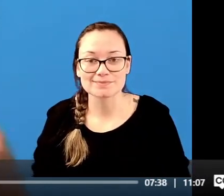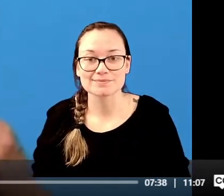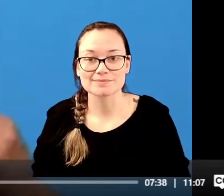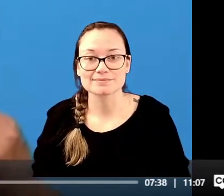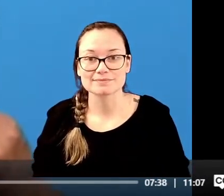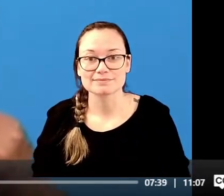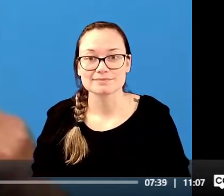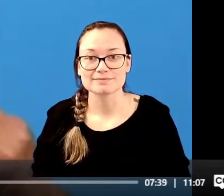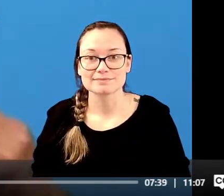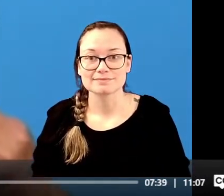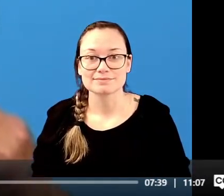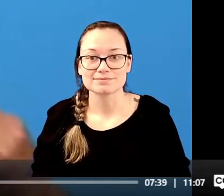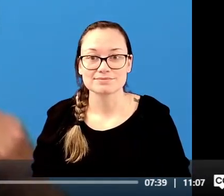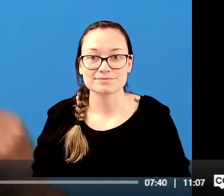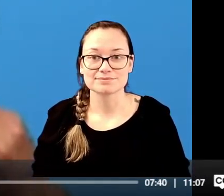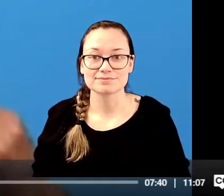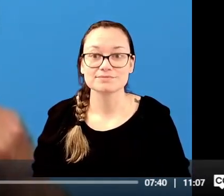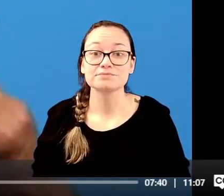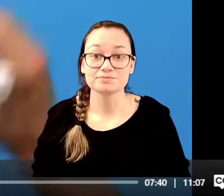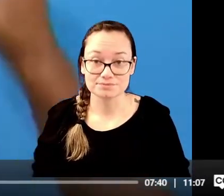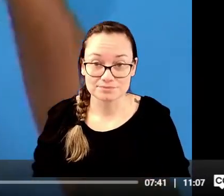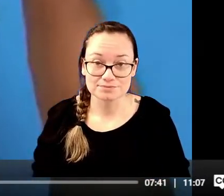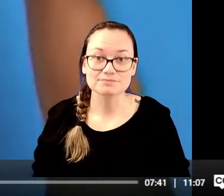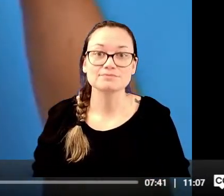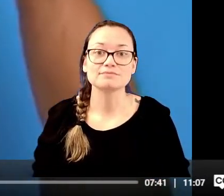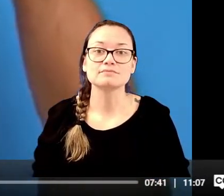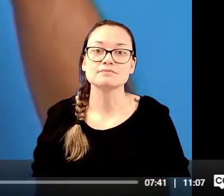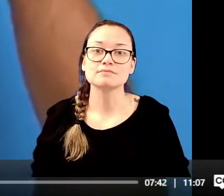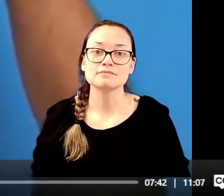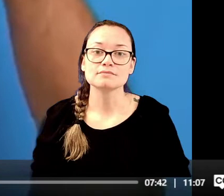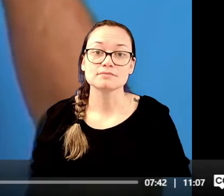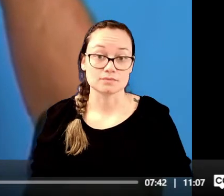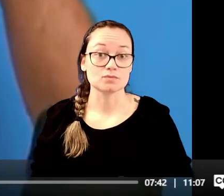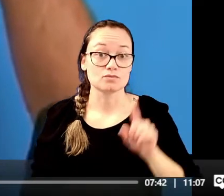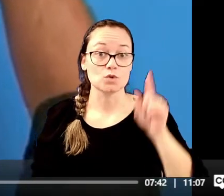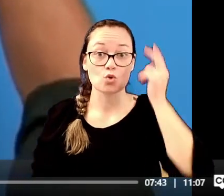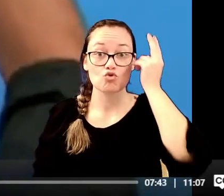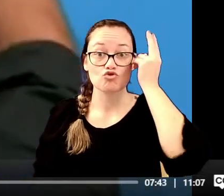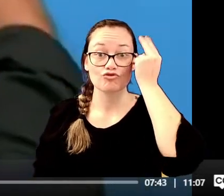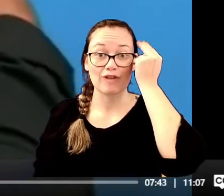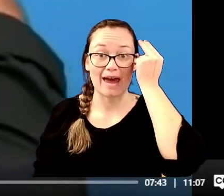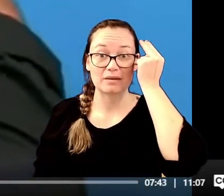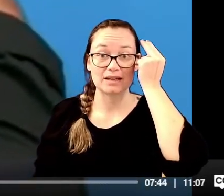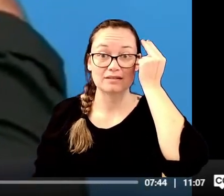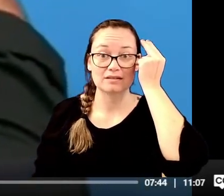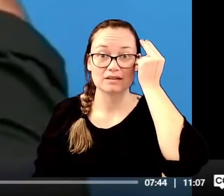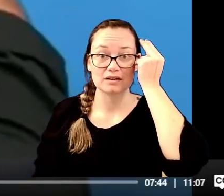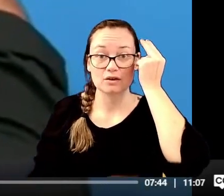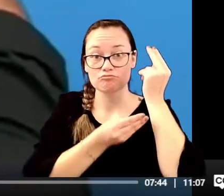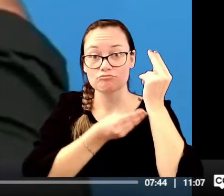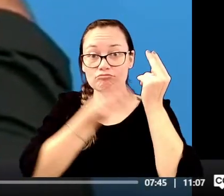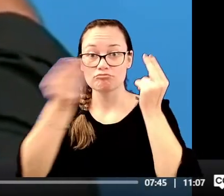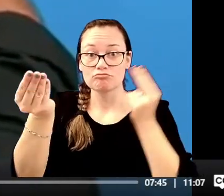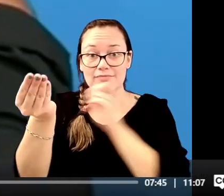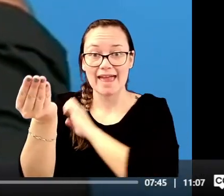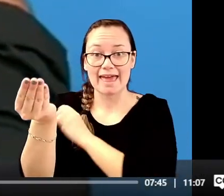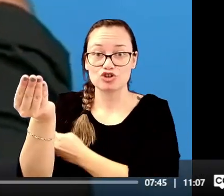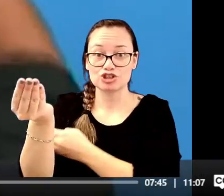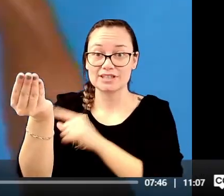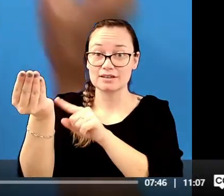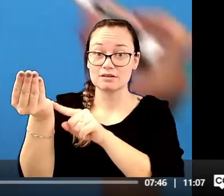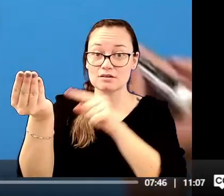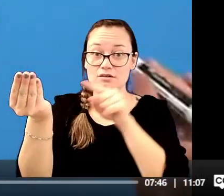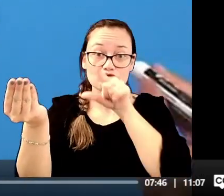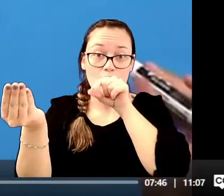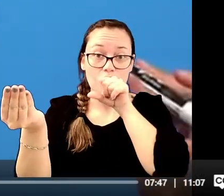Okay. And then the rabbit is sometimes going to be eaten by the hawk, and so I would